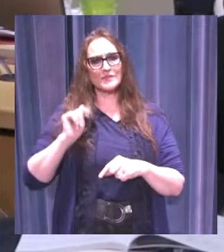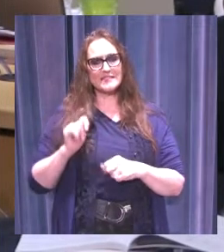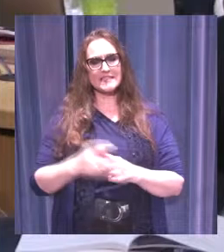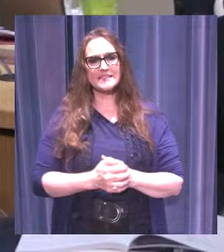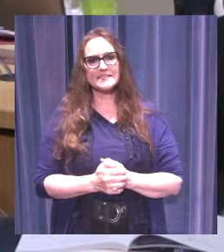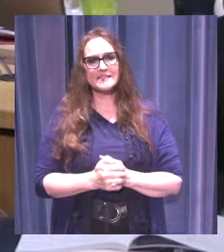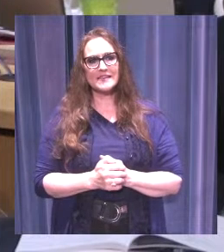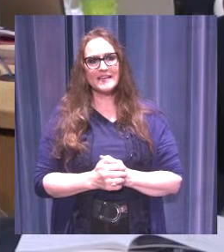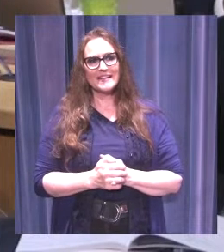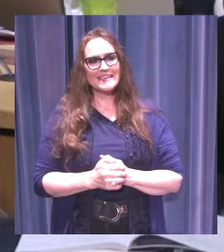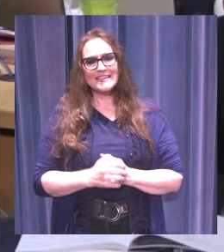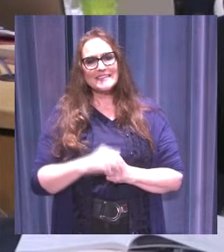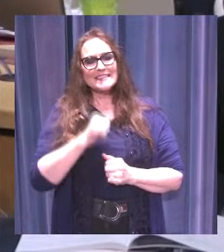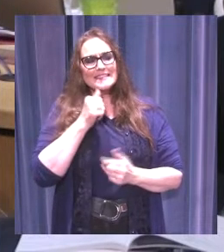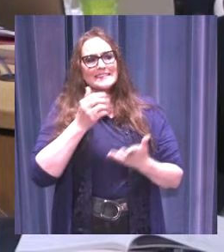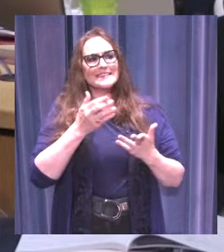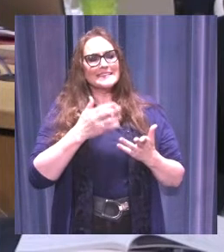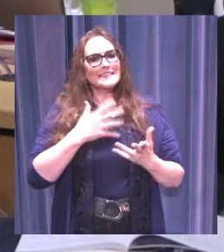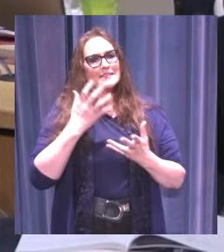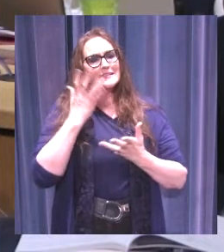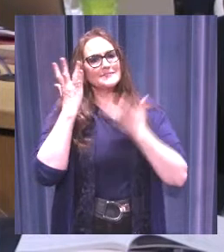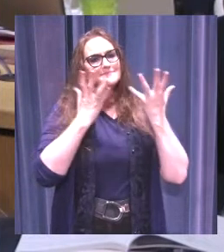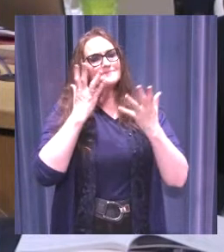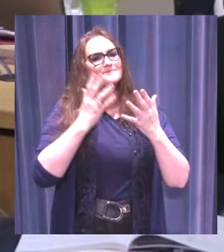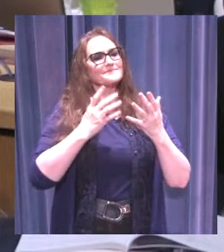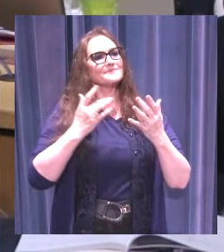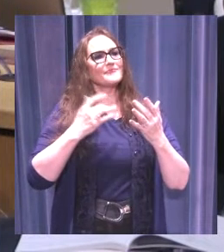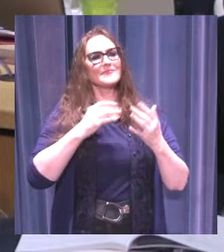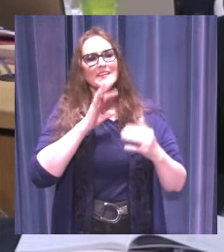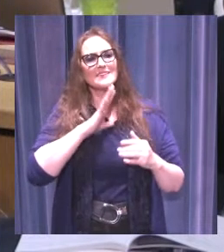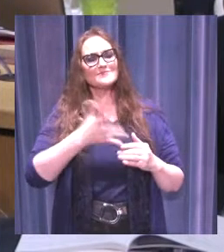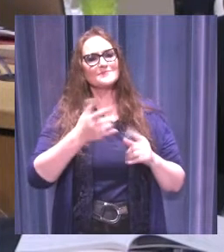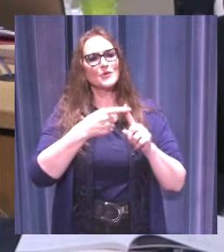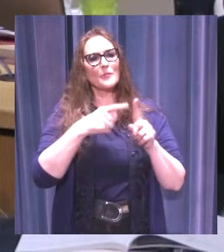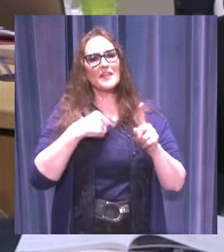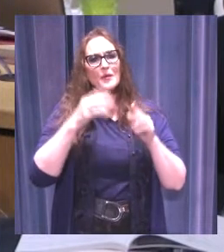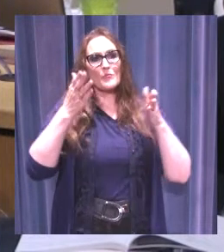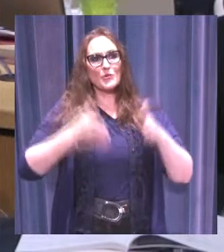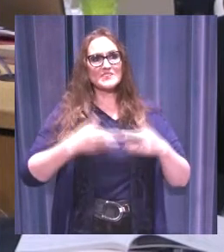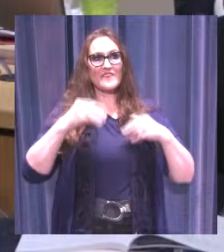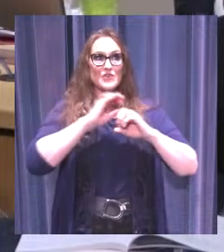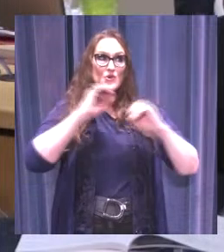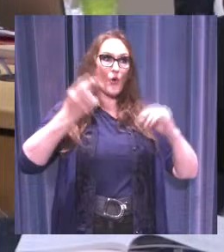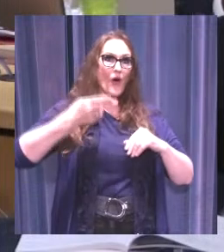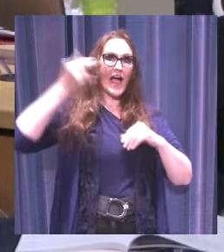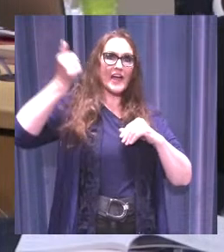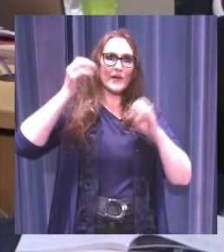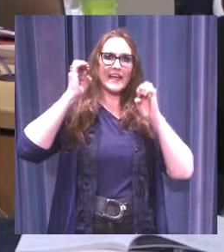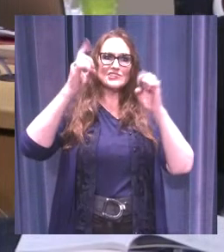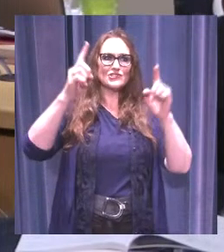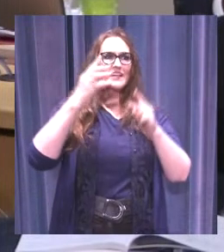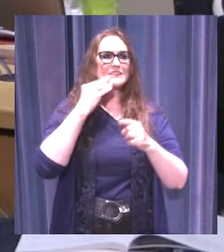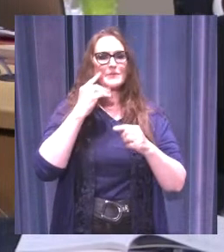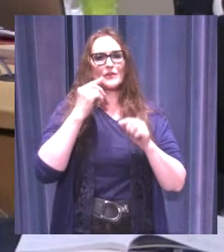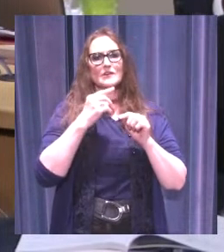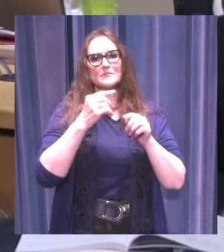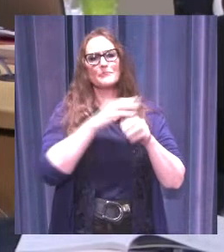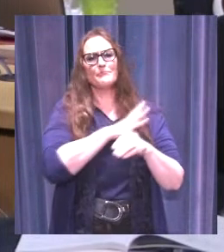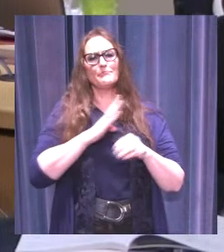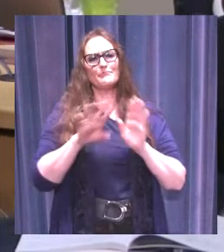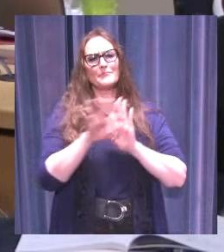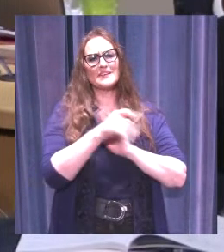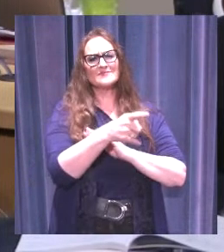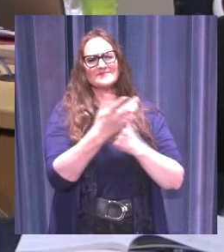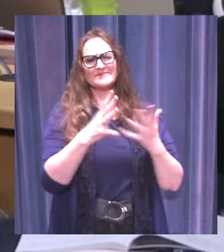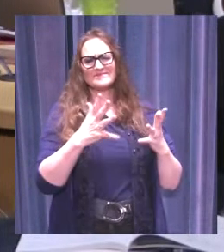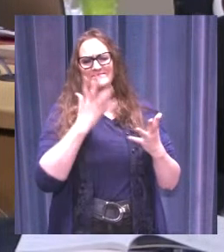It is disturbing to me that the person with absolutely no higher education experience has been selected by the board. I will be